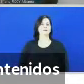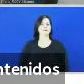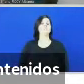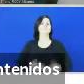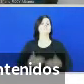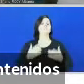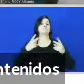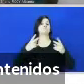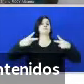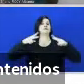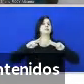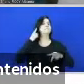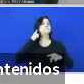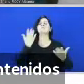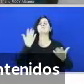very much.